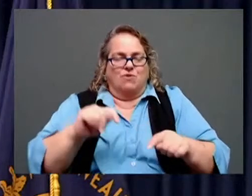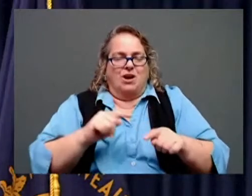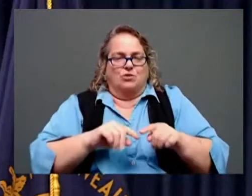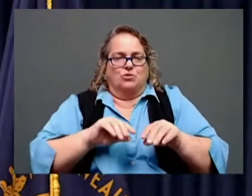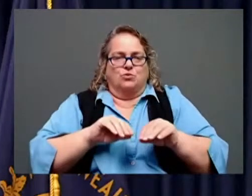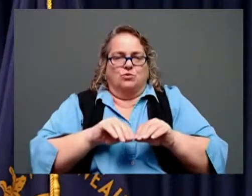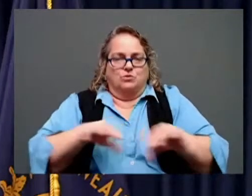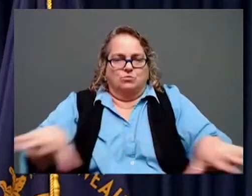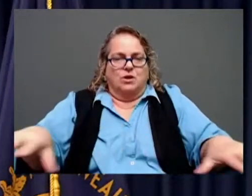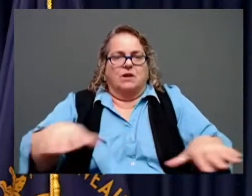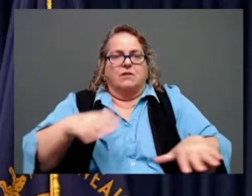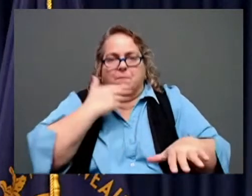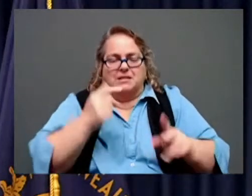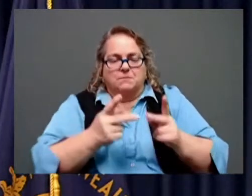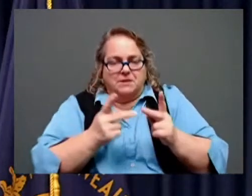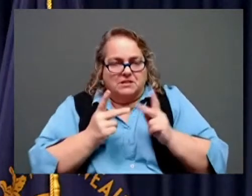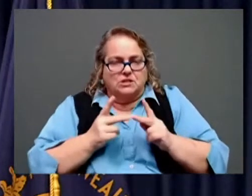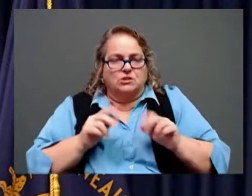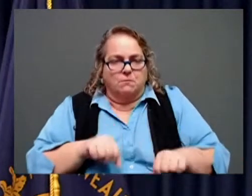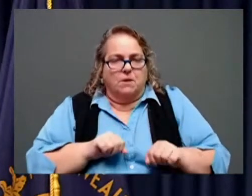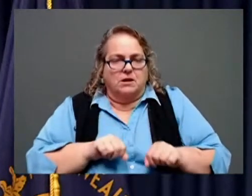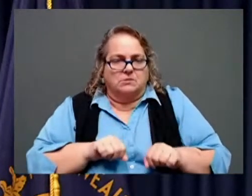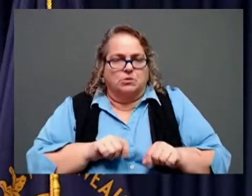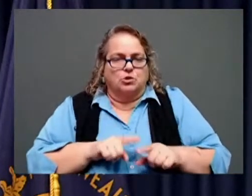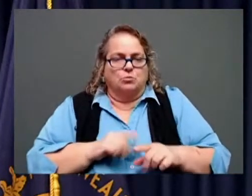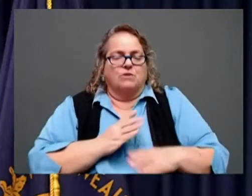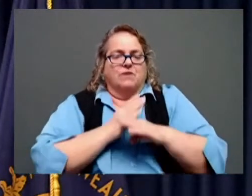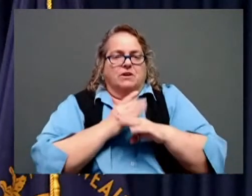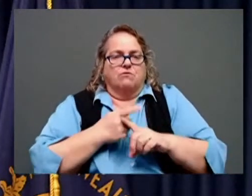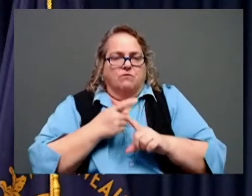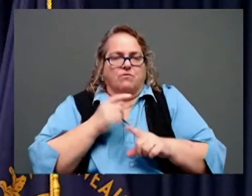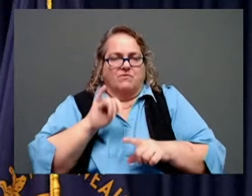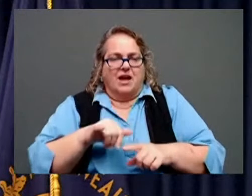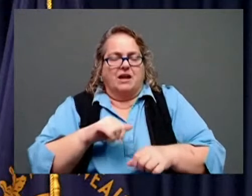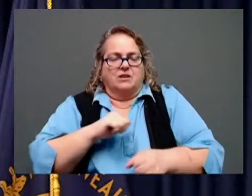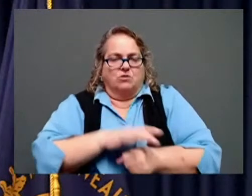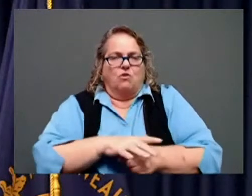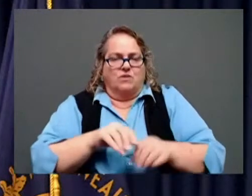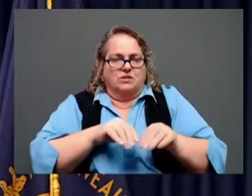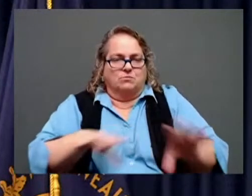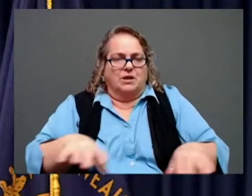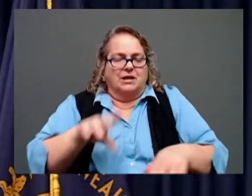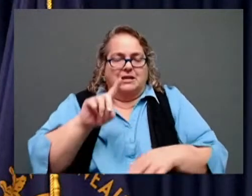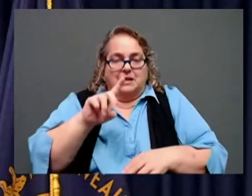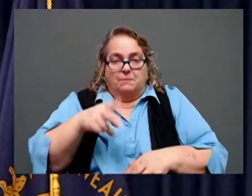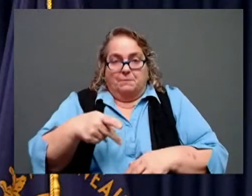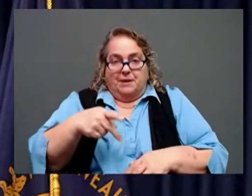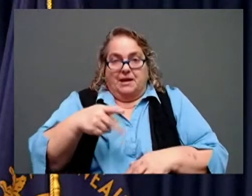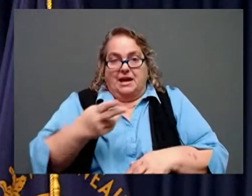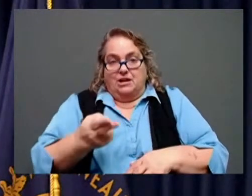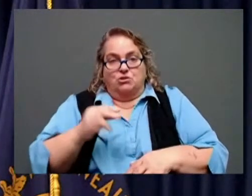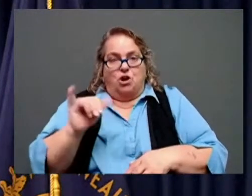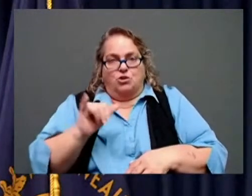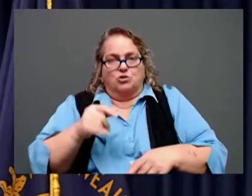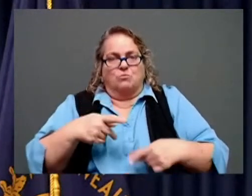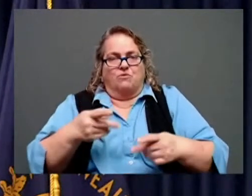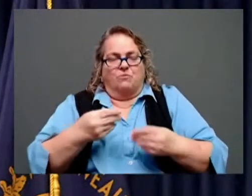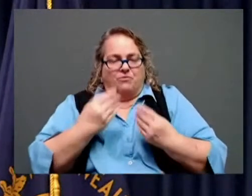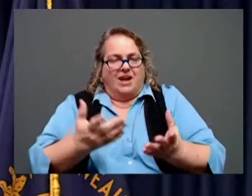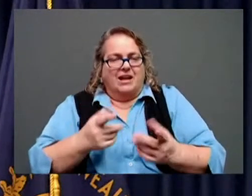position possible to prevent that spread. DPH is also providing tests,